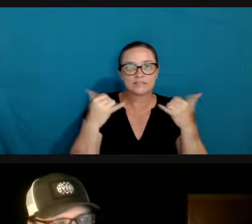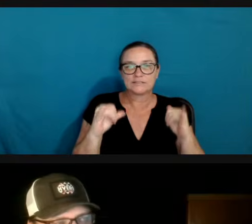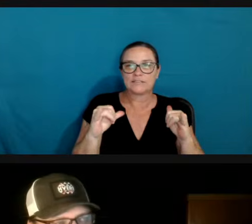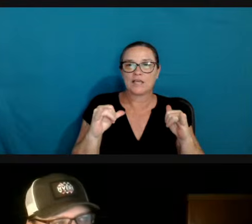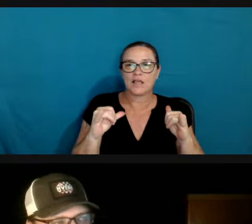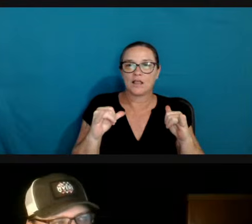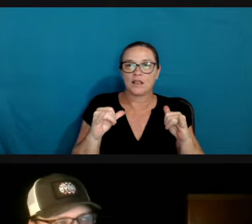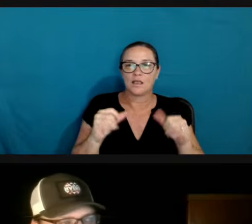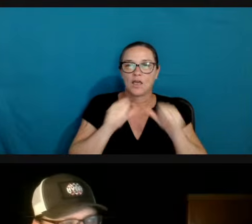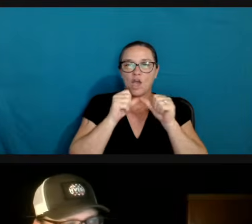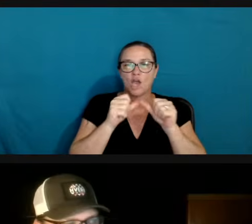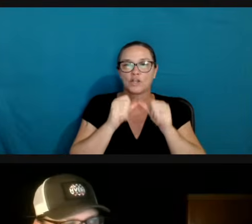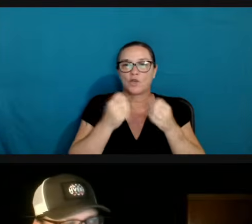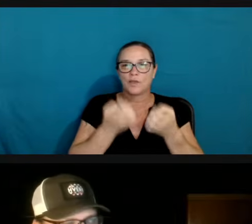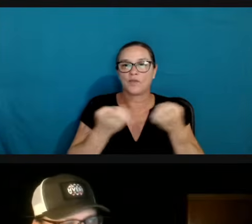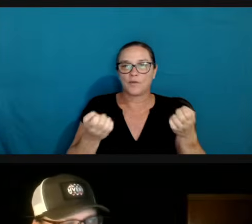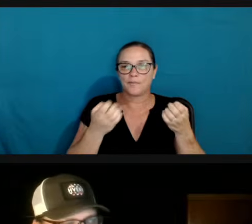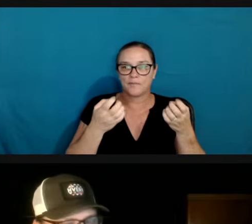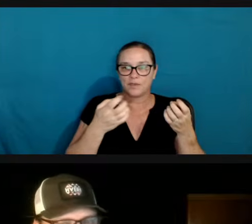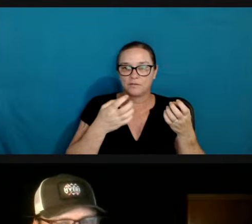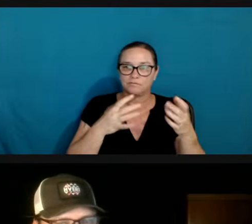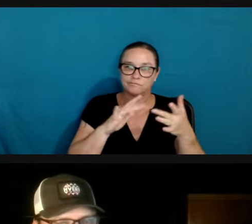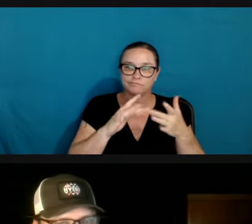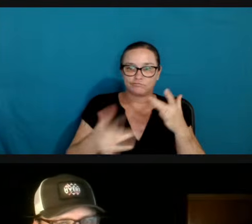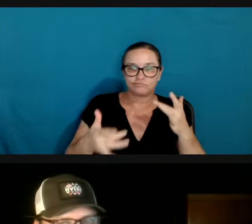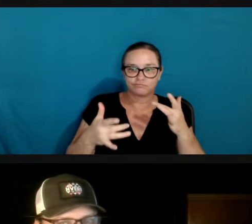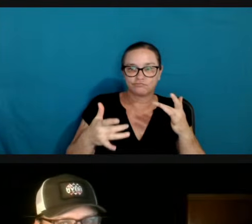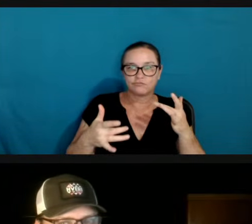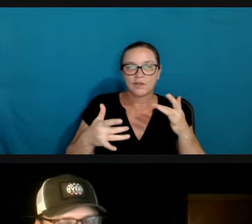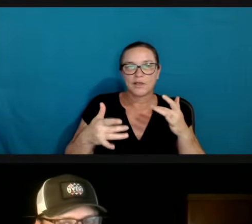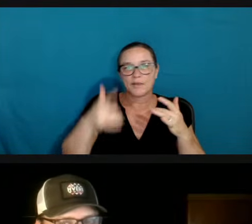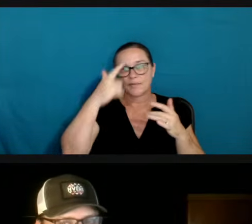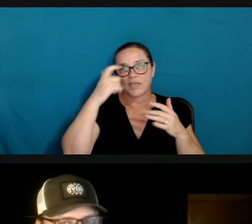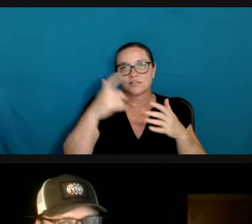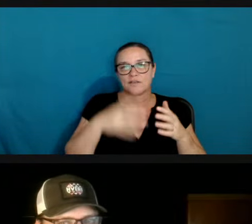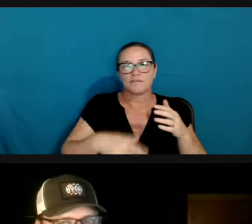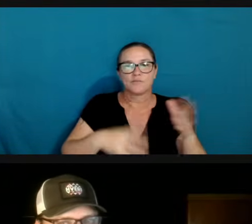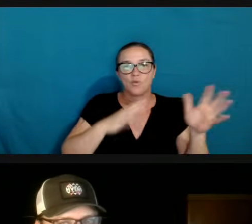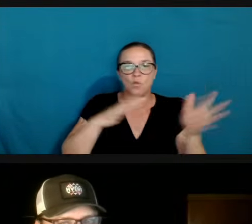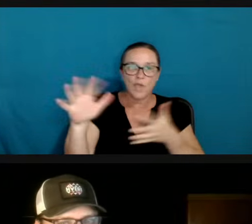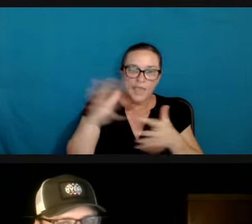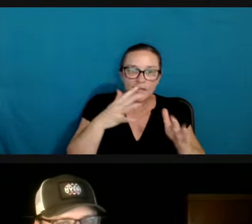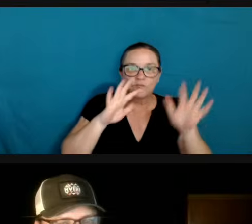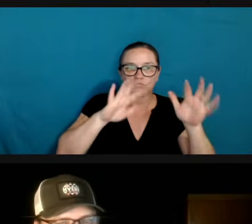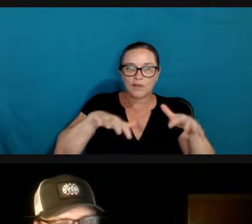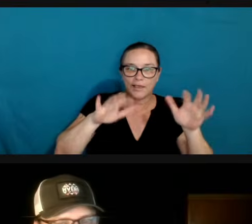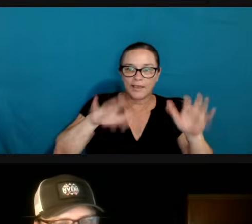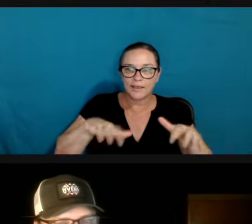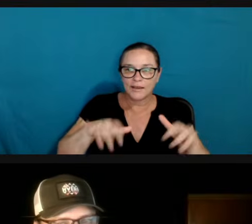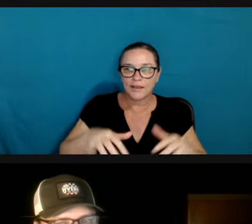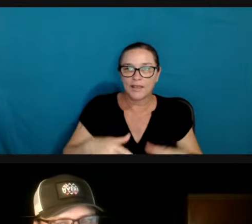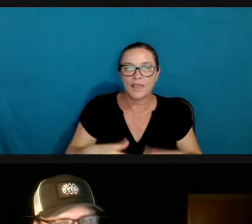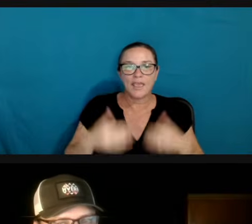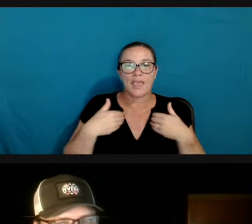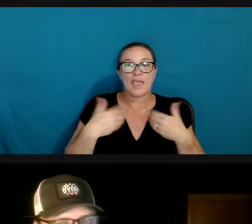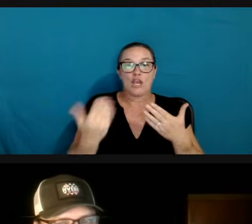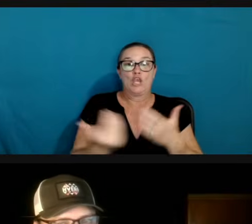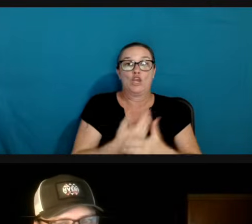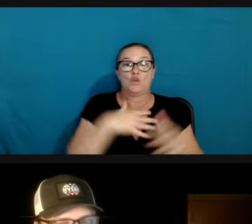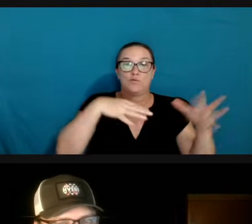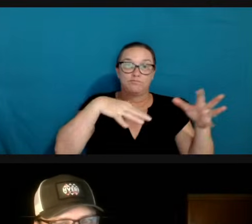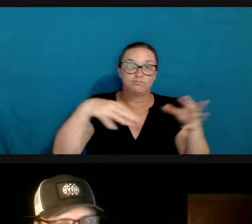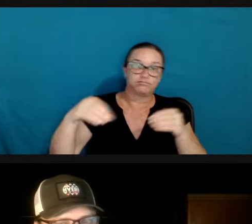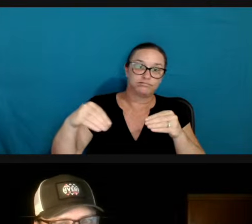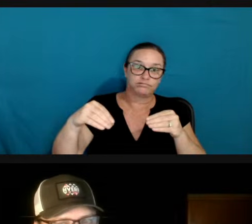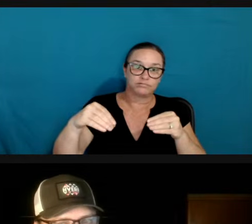We're still having ongoing instrument outages around the summit because of the high winds and heavy rain. There was a new power outage affecting